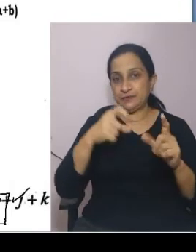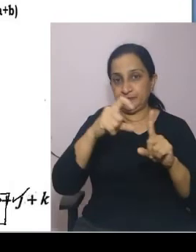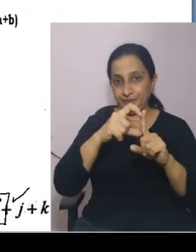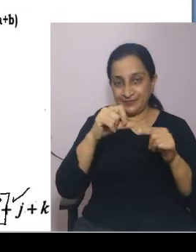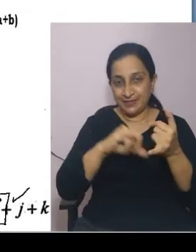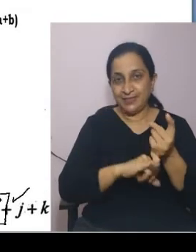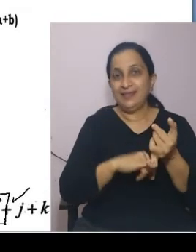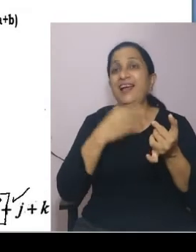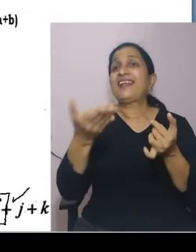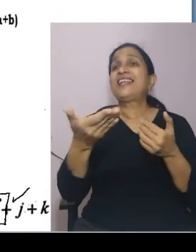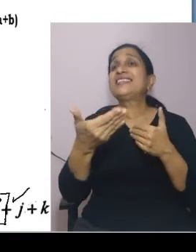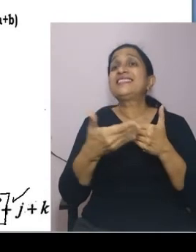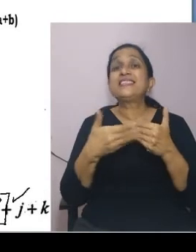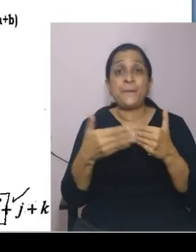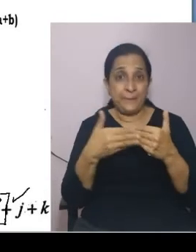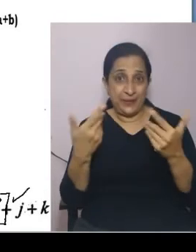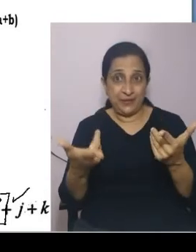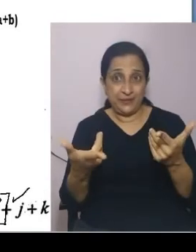inserts